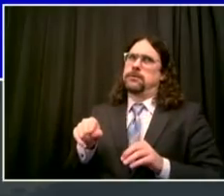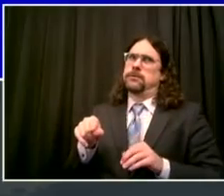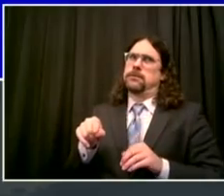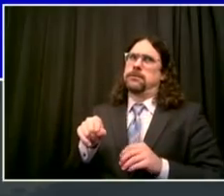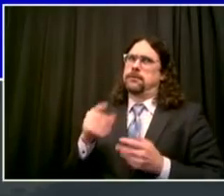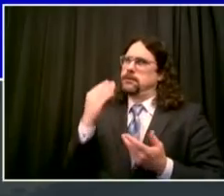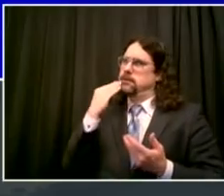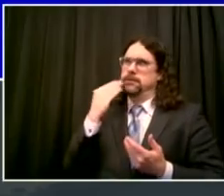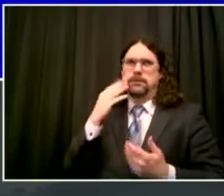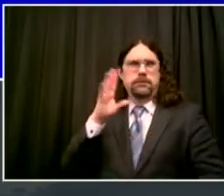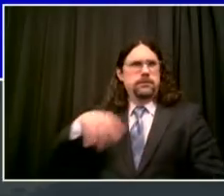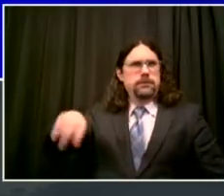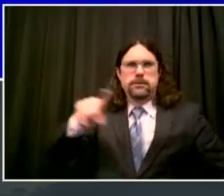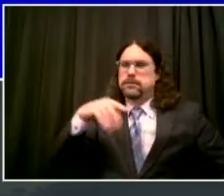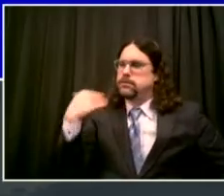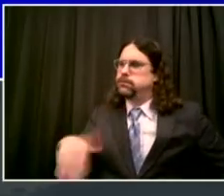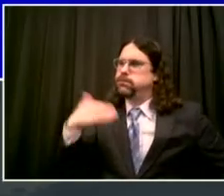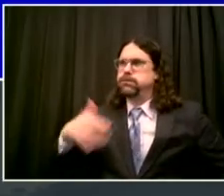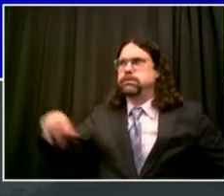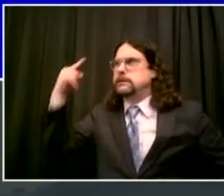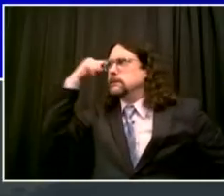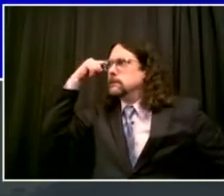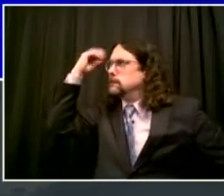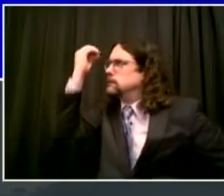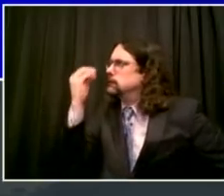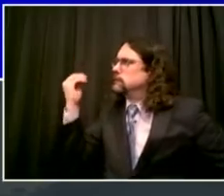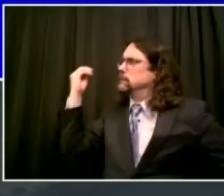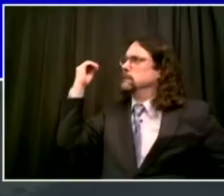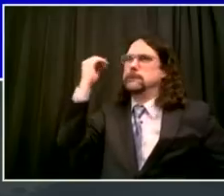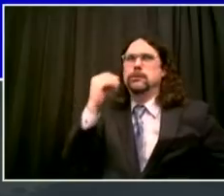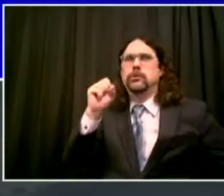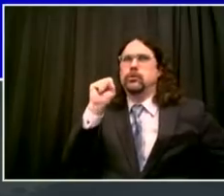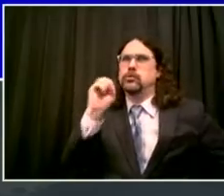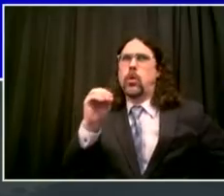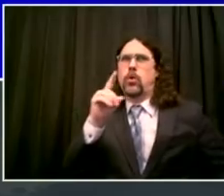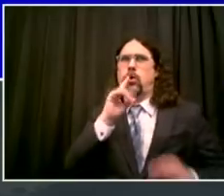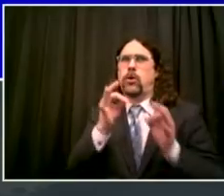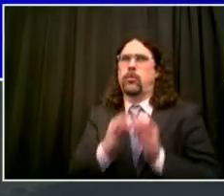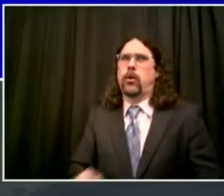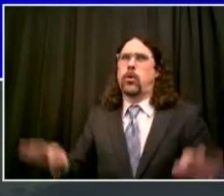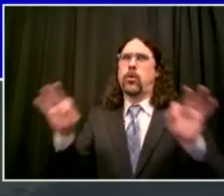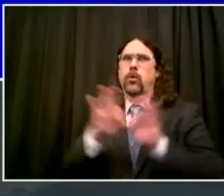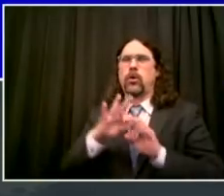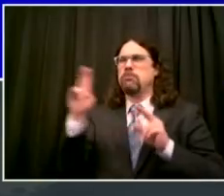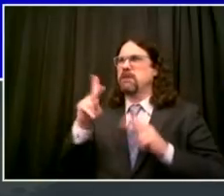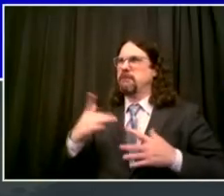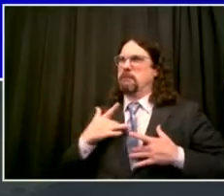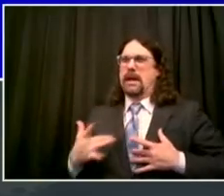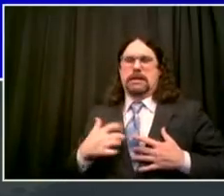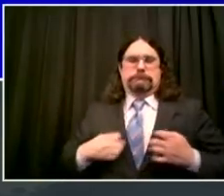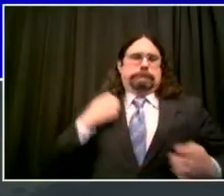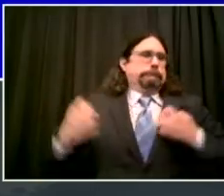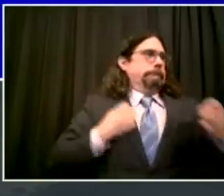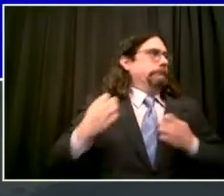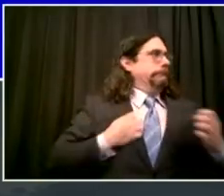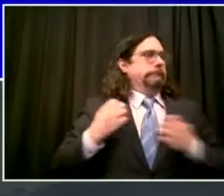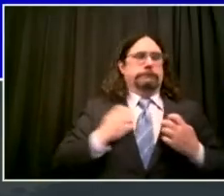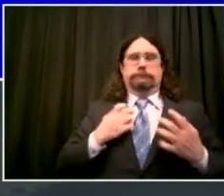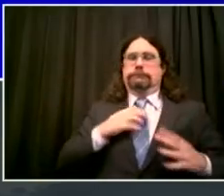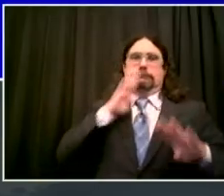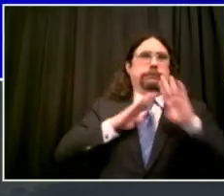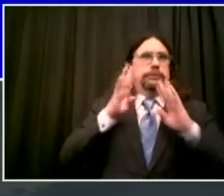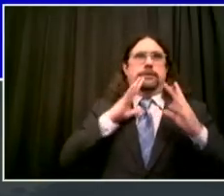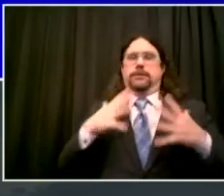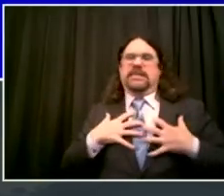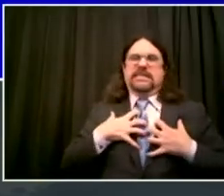of feeling and a lot of emotion in New Yorkers. And that is any time that alternate